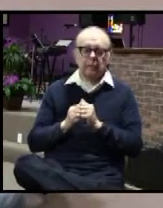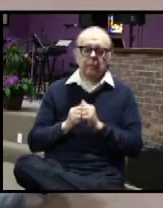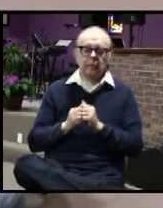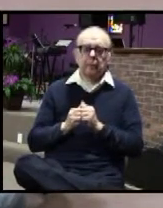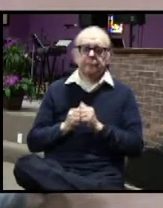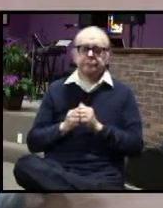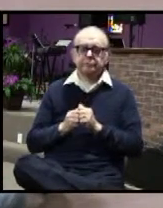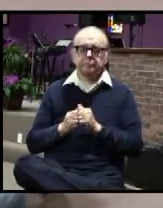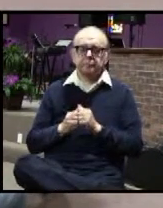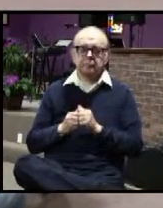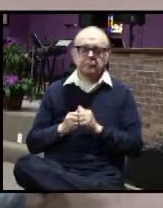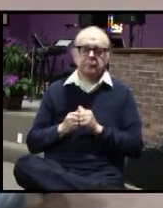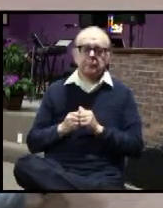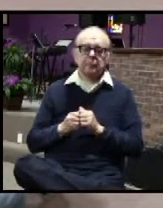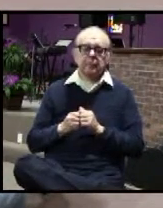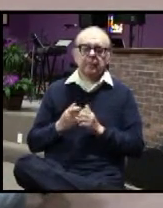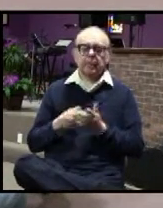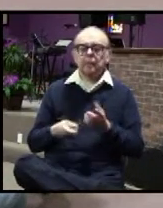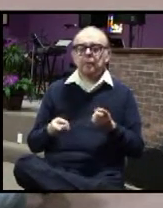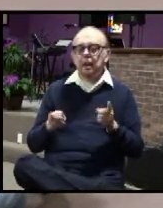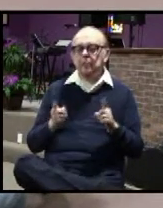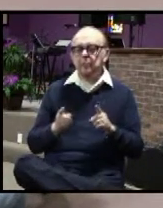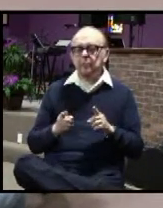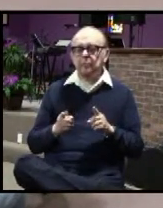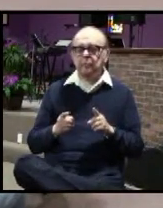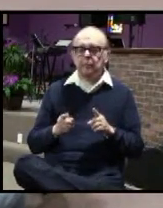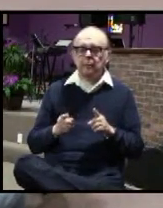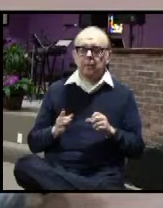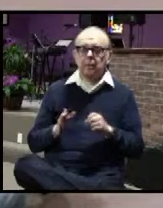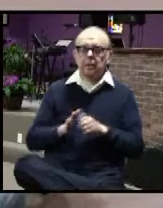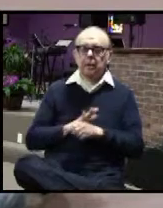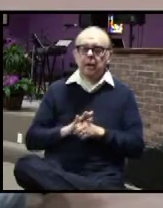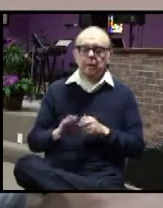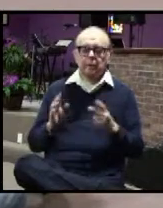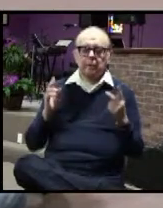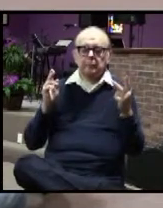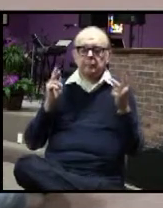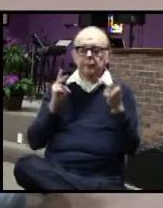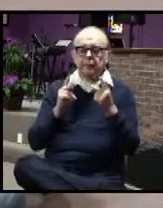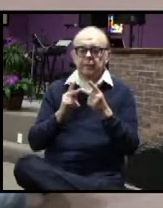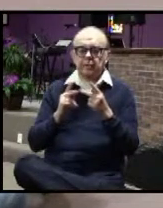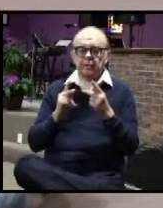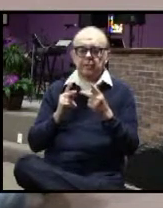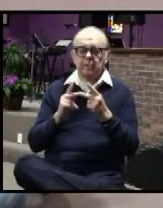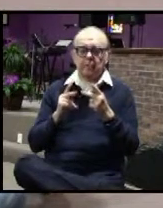up coming out of that is an absolutely perfect,